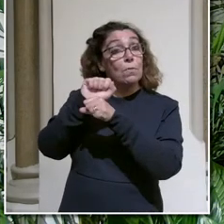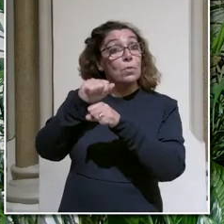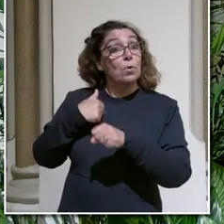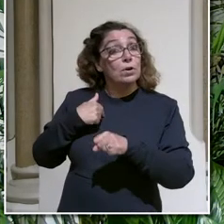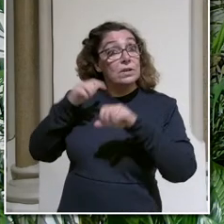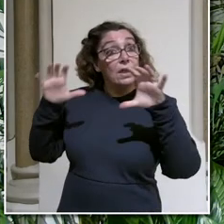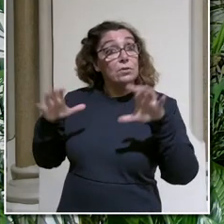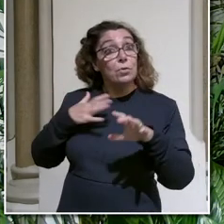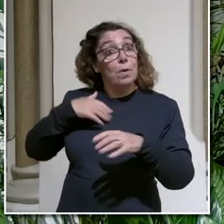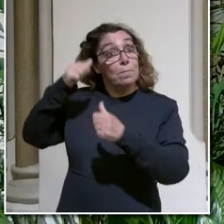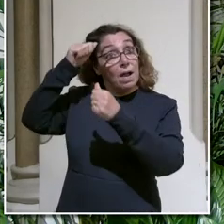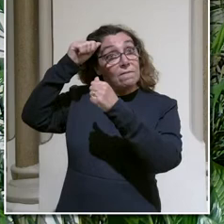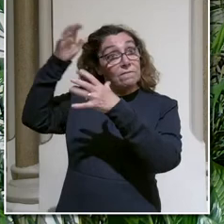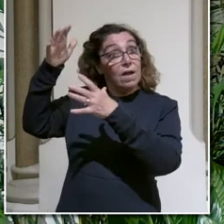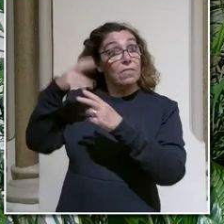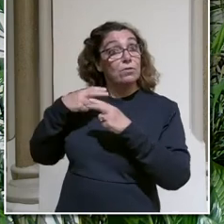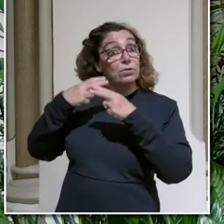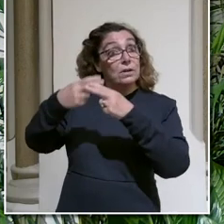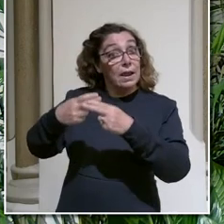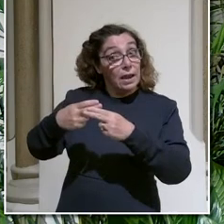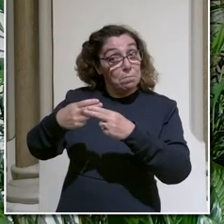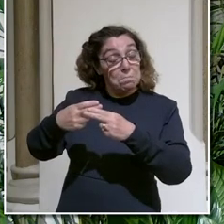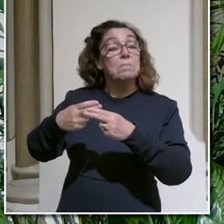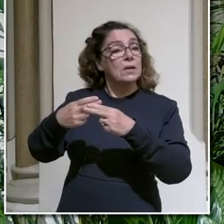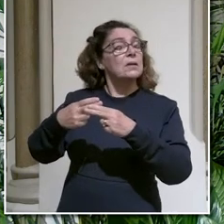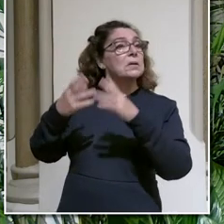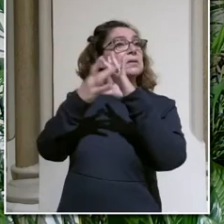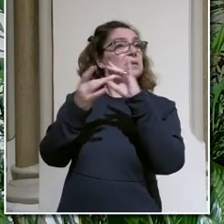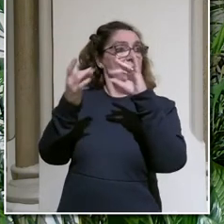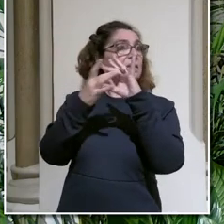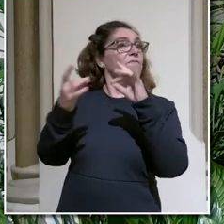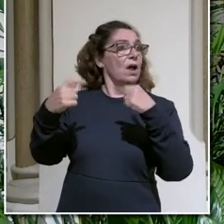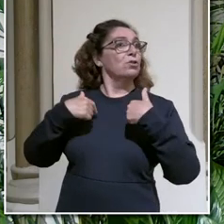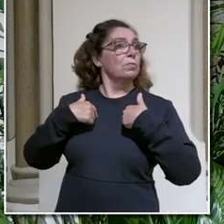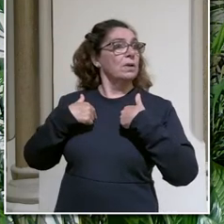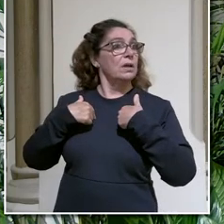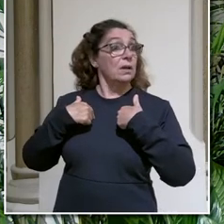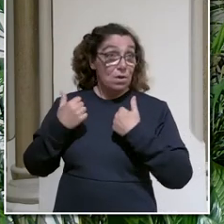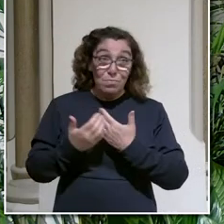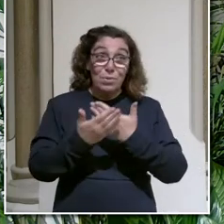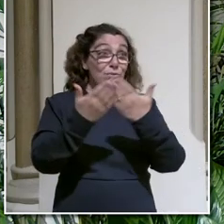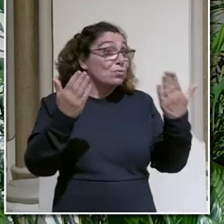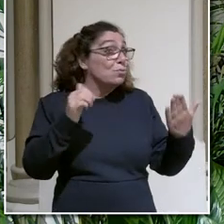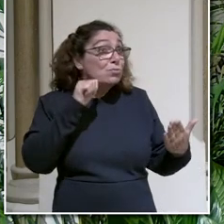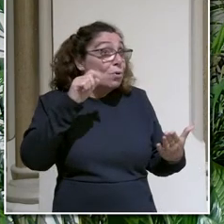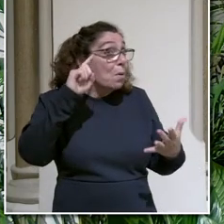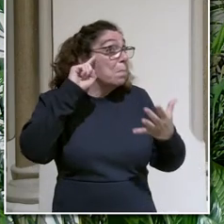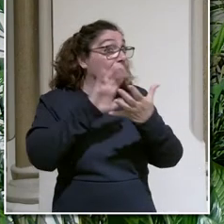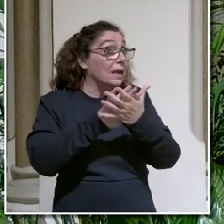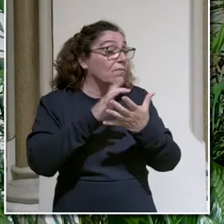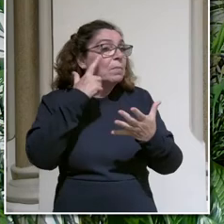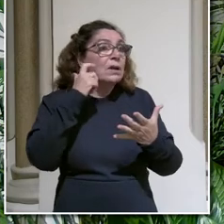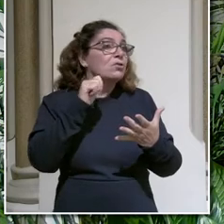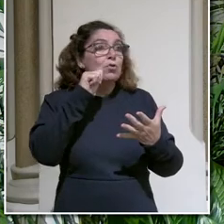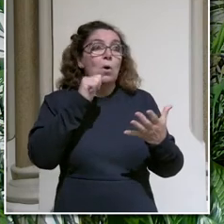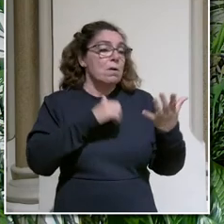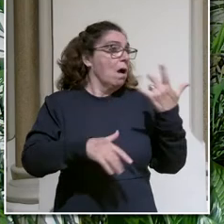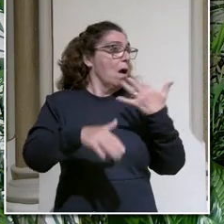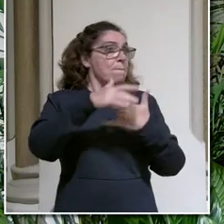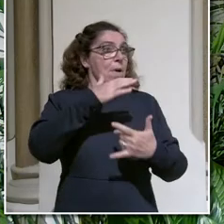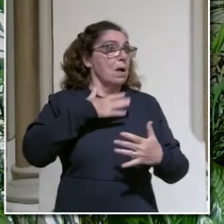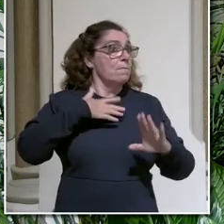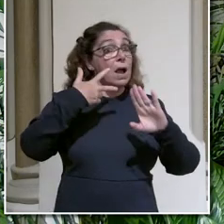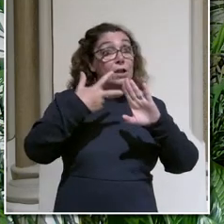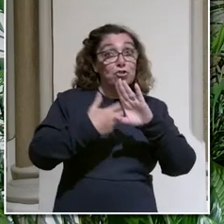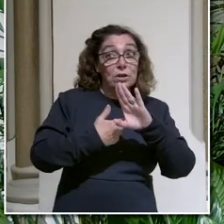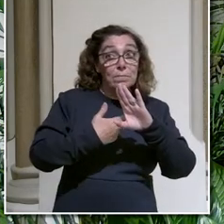Father's name testify to me. But you do not believe because you are not among my sheep.